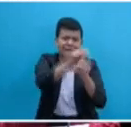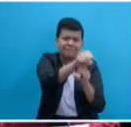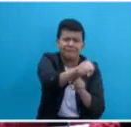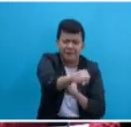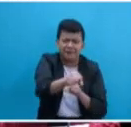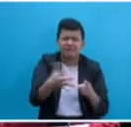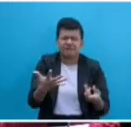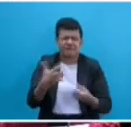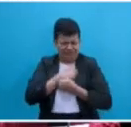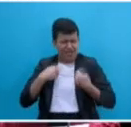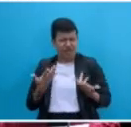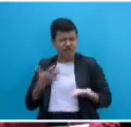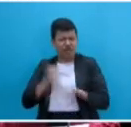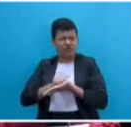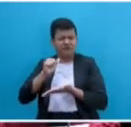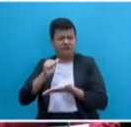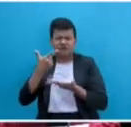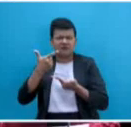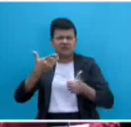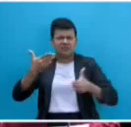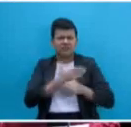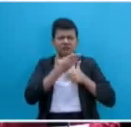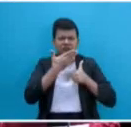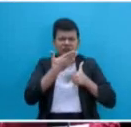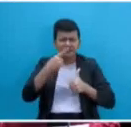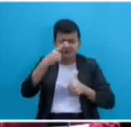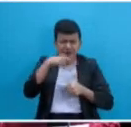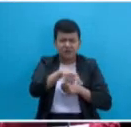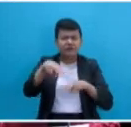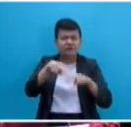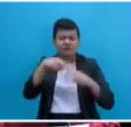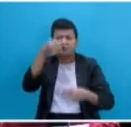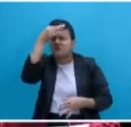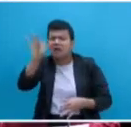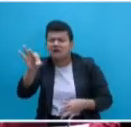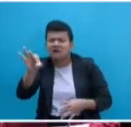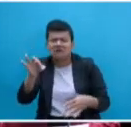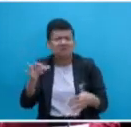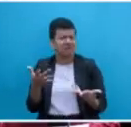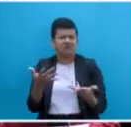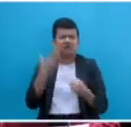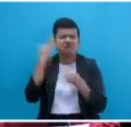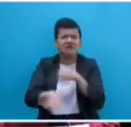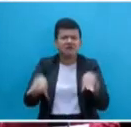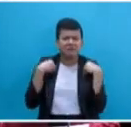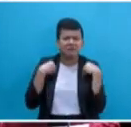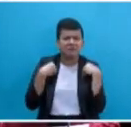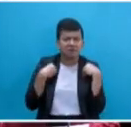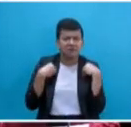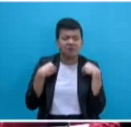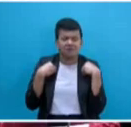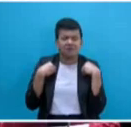indigenous native peoples of Fiji and Rotuma have not been fully recognized, even those that do not